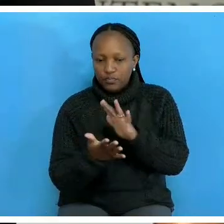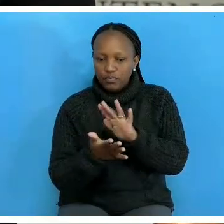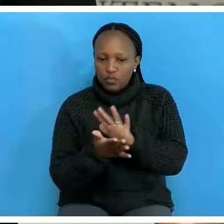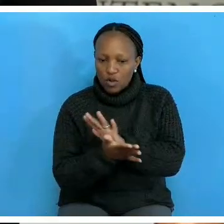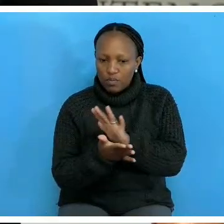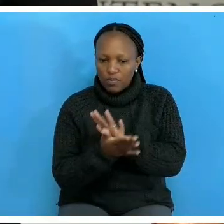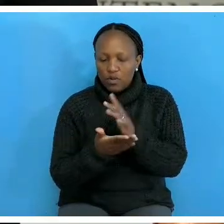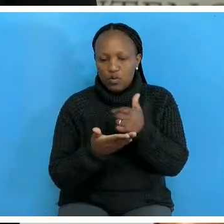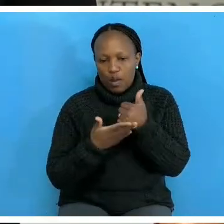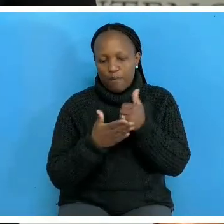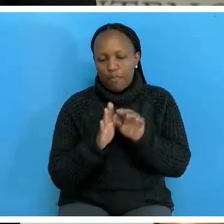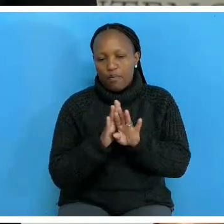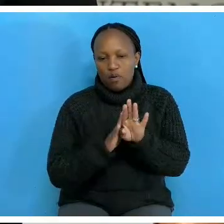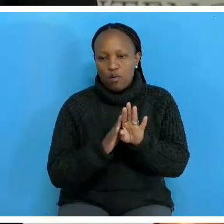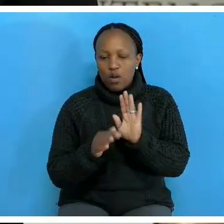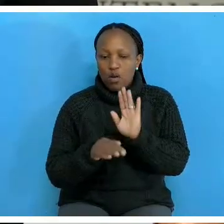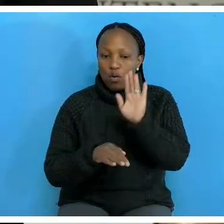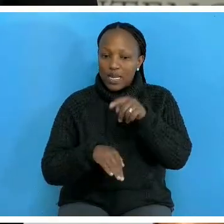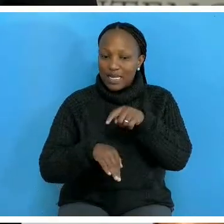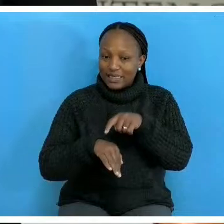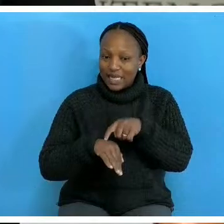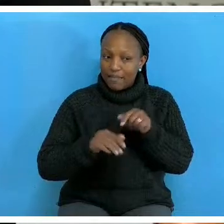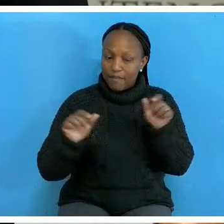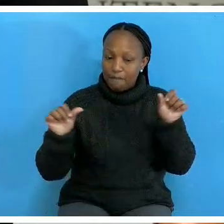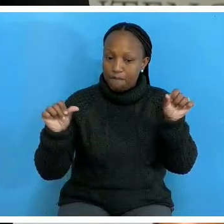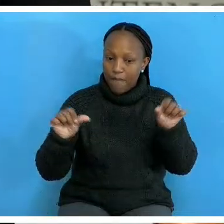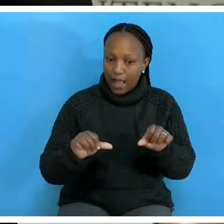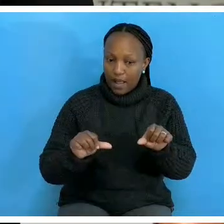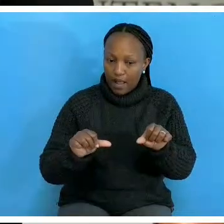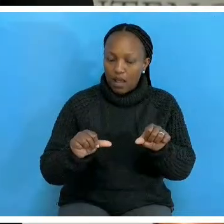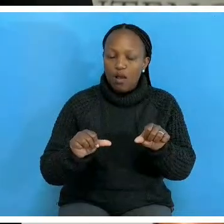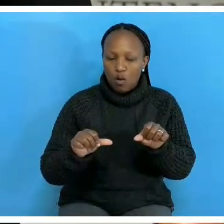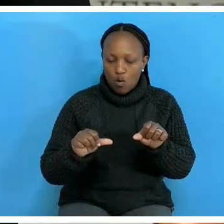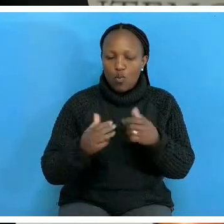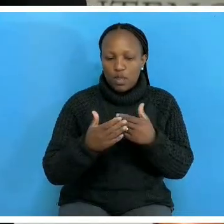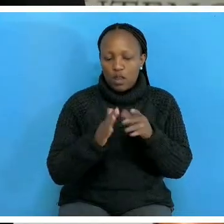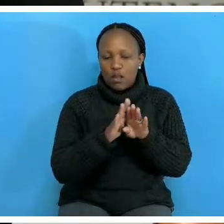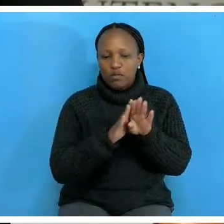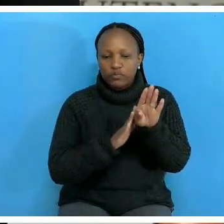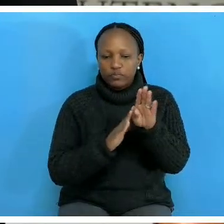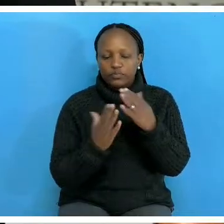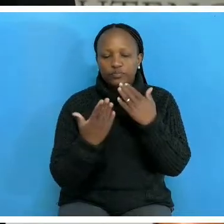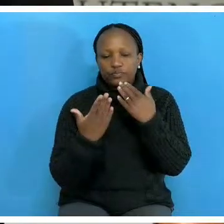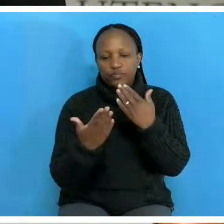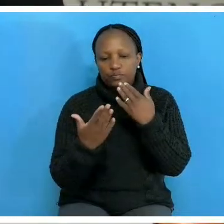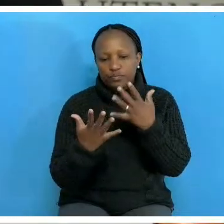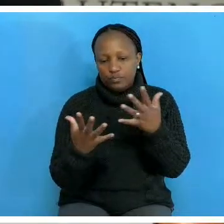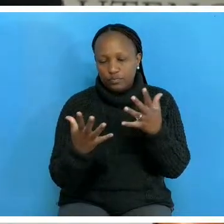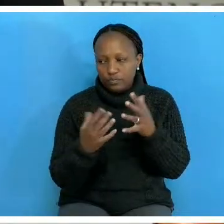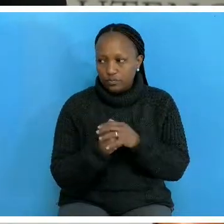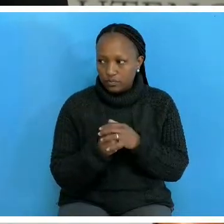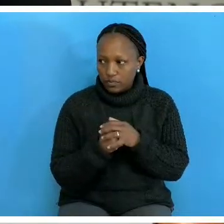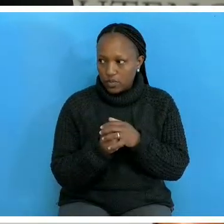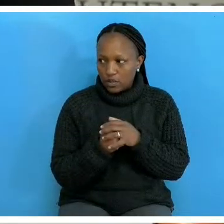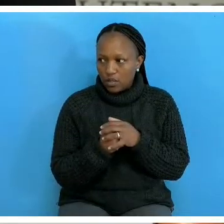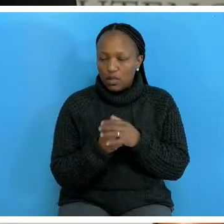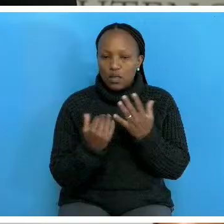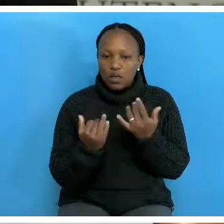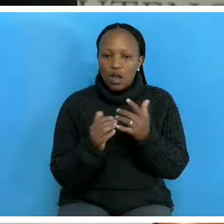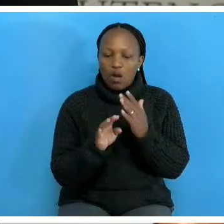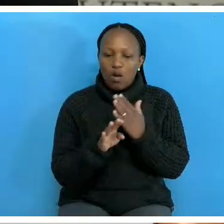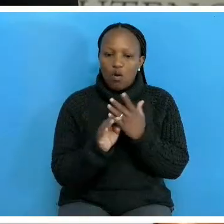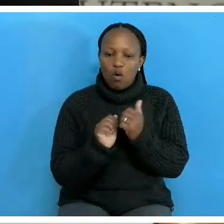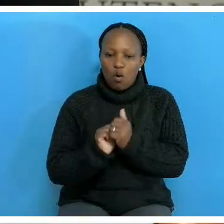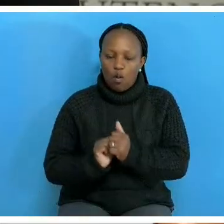to improve so that when we come back next time, we have moved a step forward. Thank you very much for that. And I'll allow my colleagues to